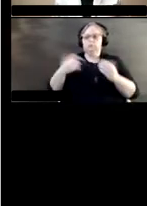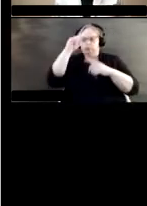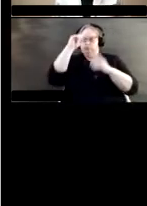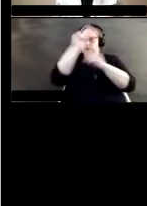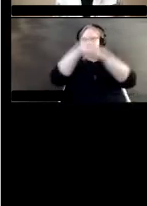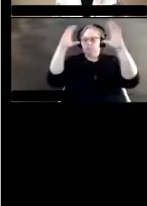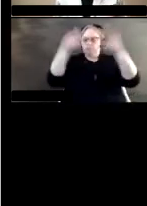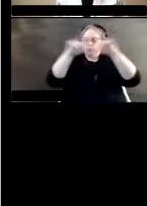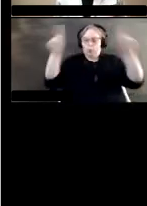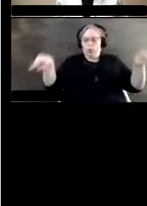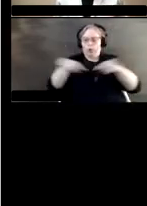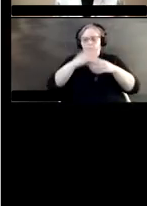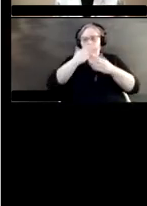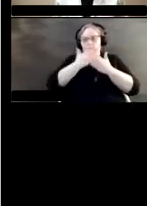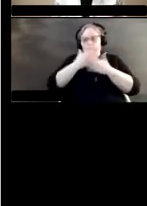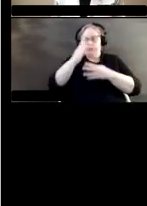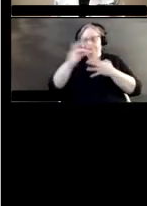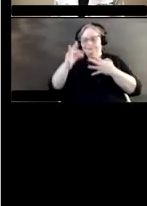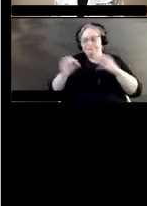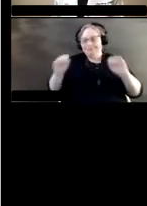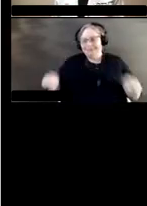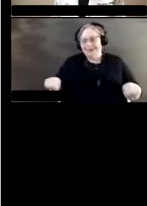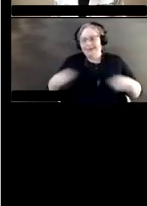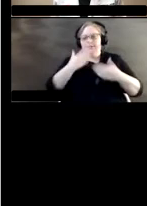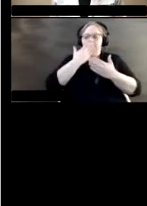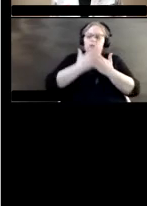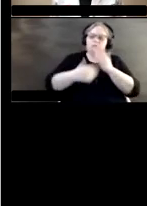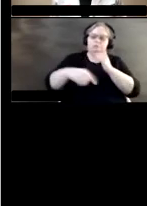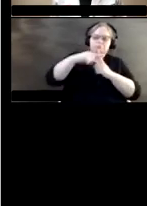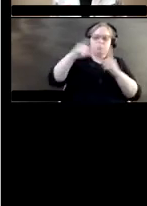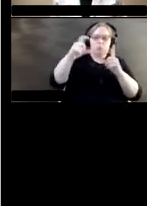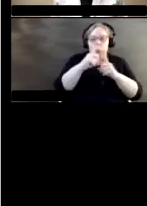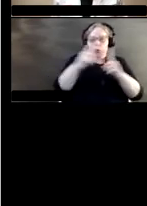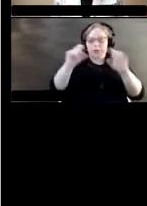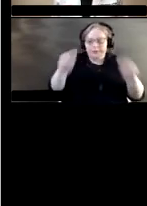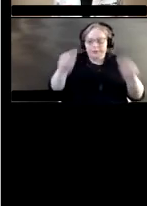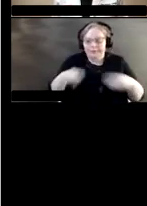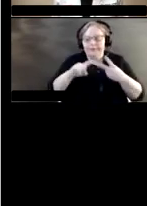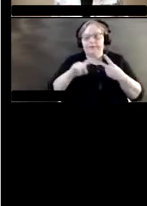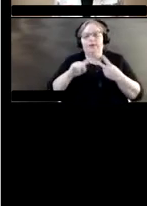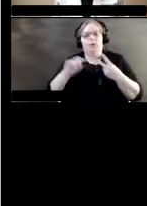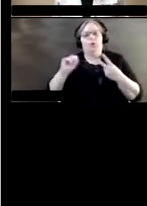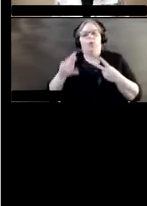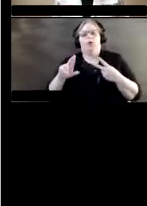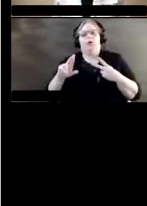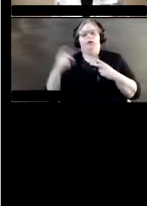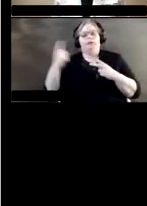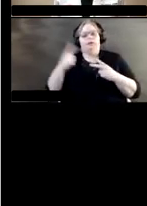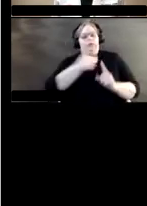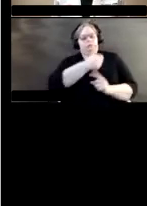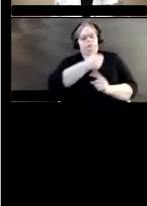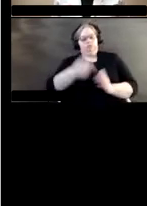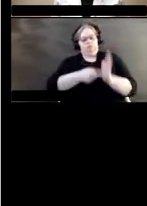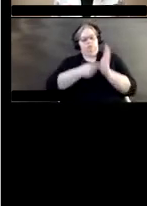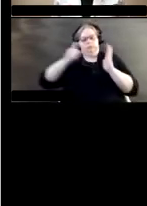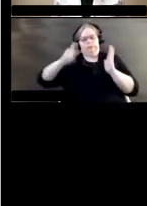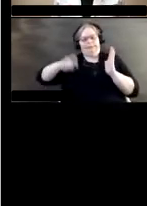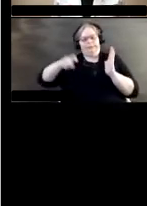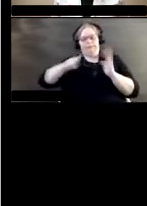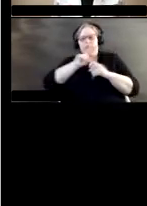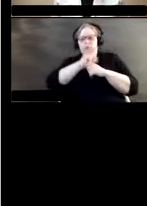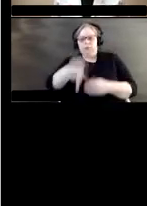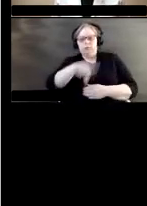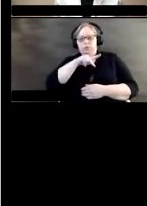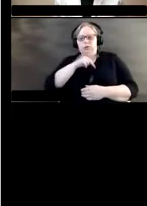It can just have some kind of positive affirmations or things that you need. And this is very personal. A vision